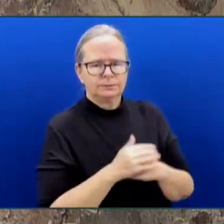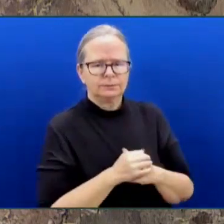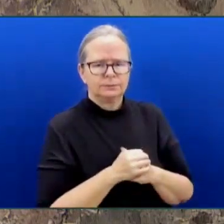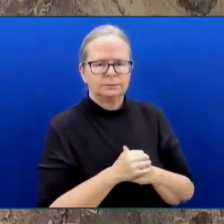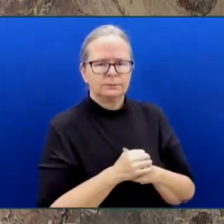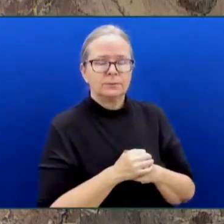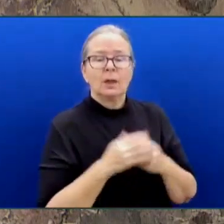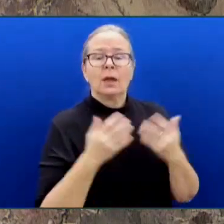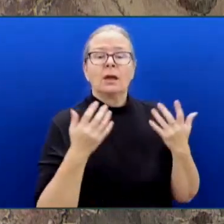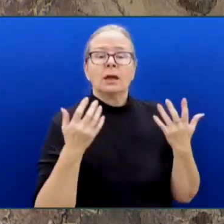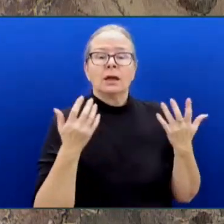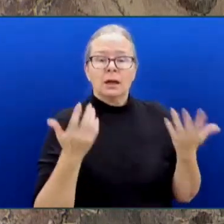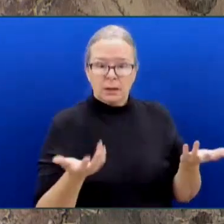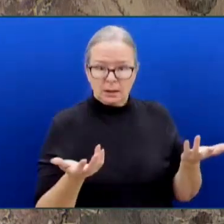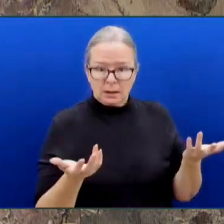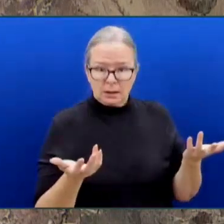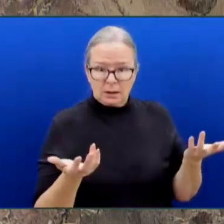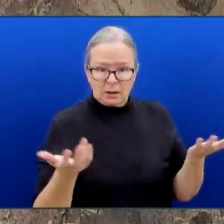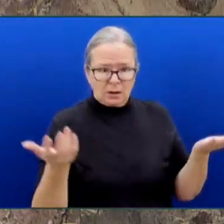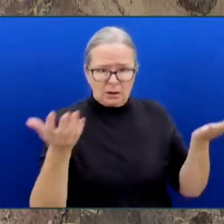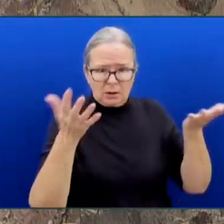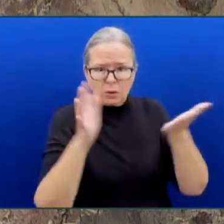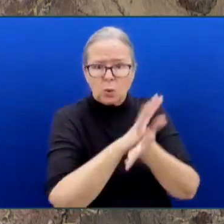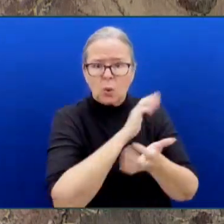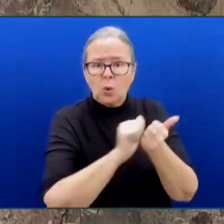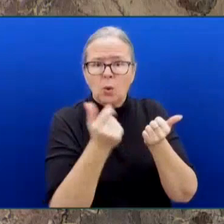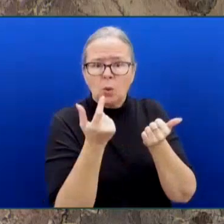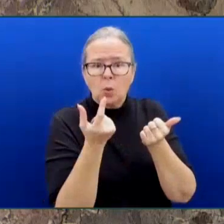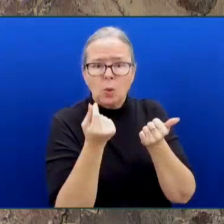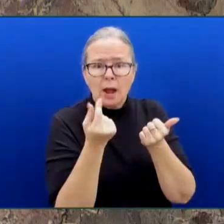is this. In 2021,